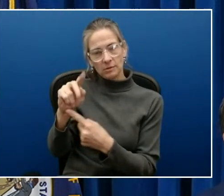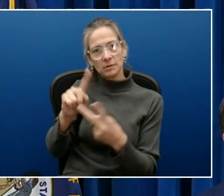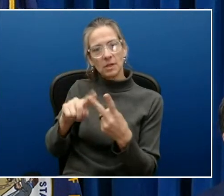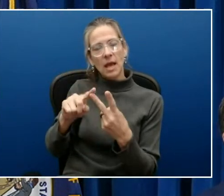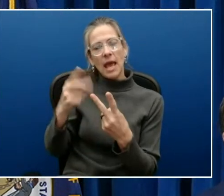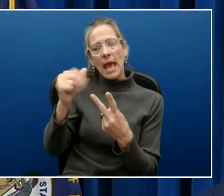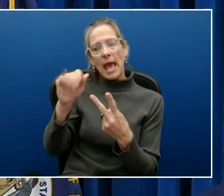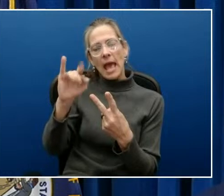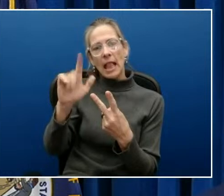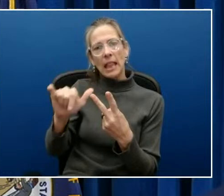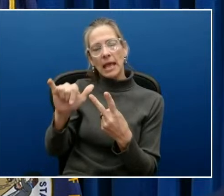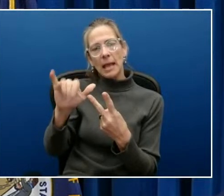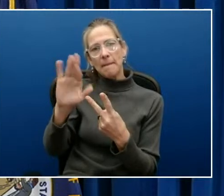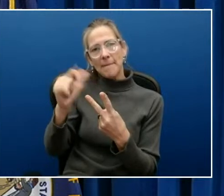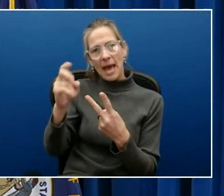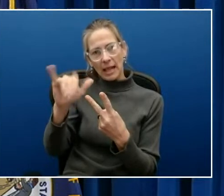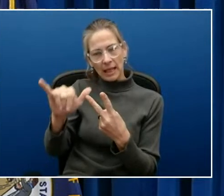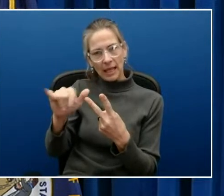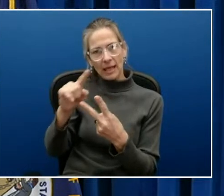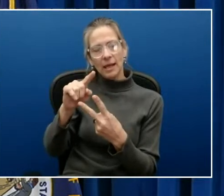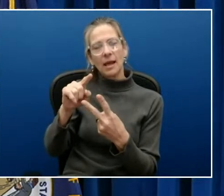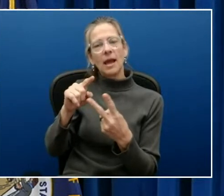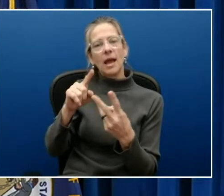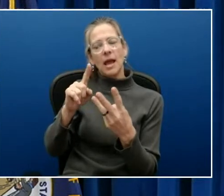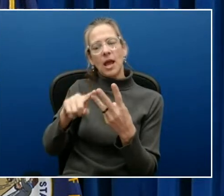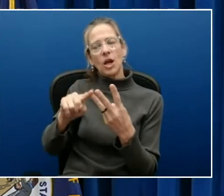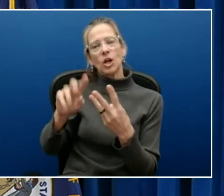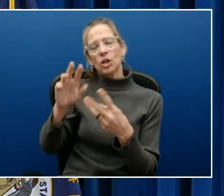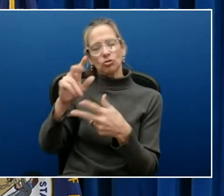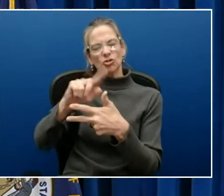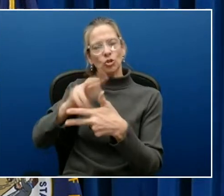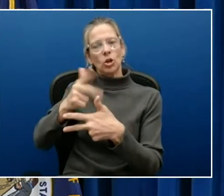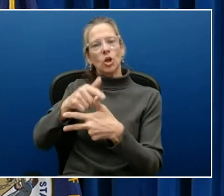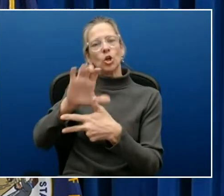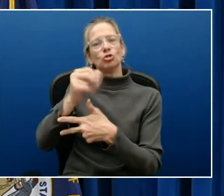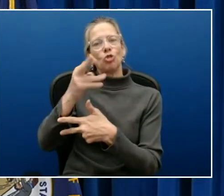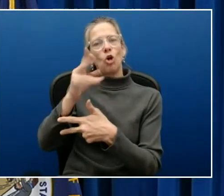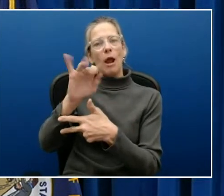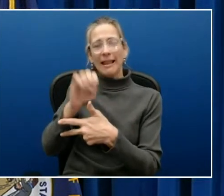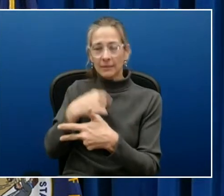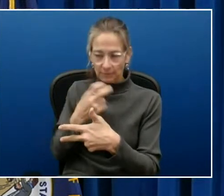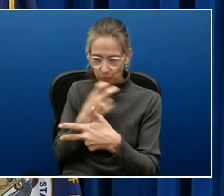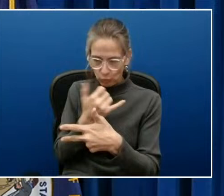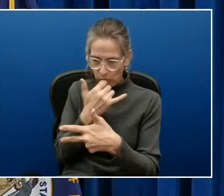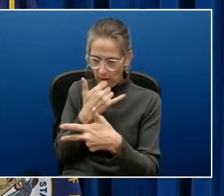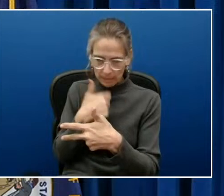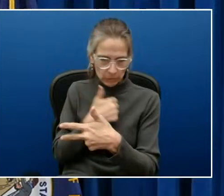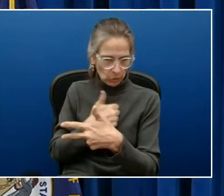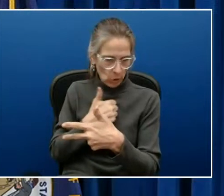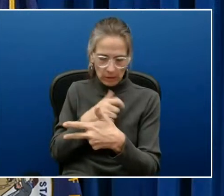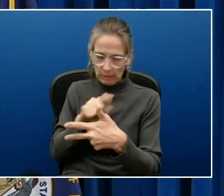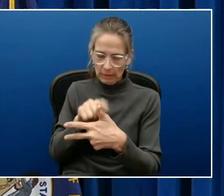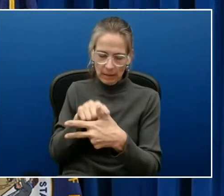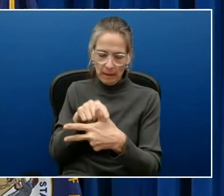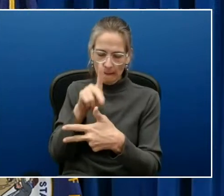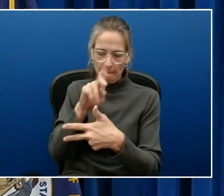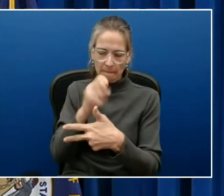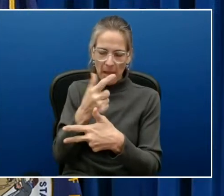Fort Knox Junior Youth of the Year, and Charlie Peggy, I'm going to say it so wrong, I'm sorry, Charlie